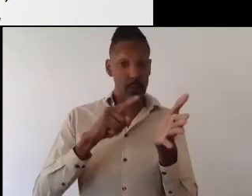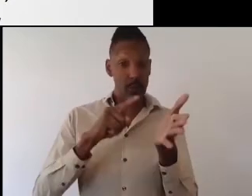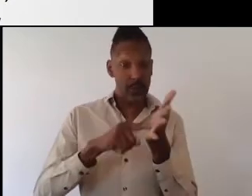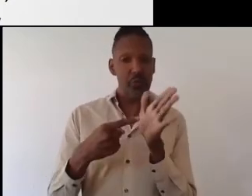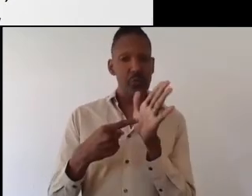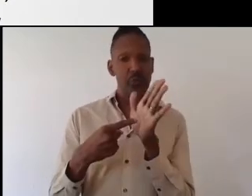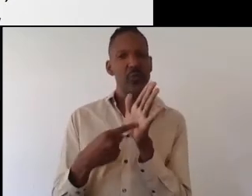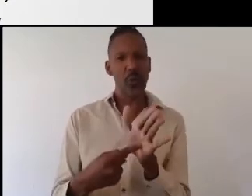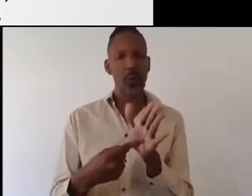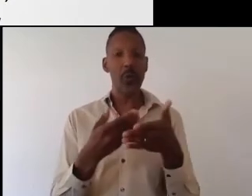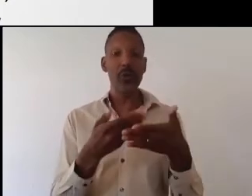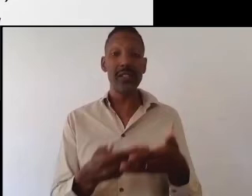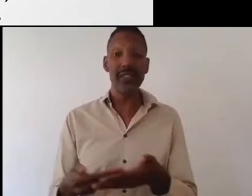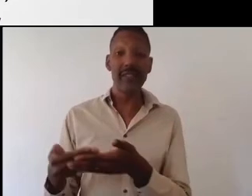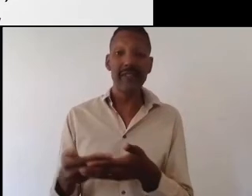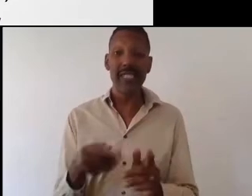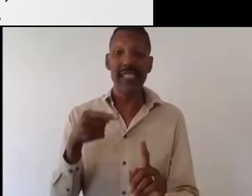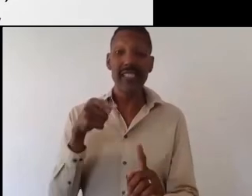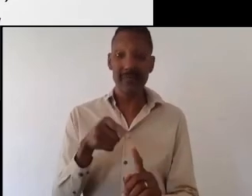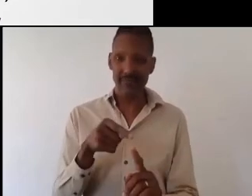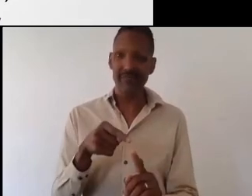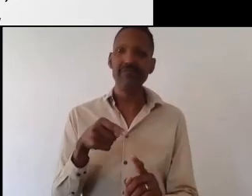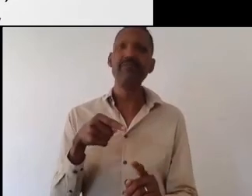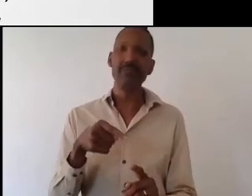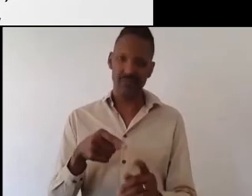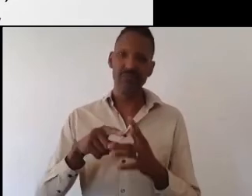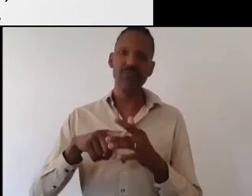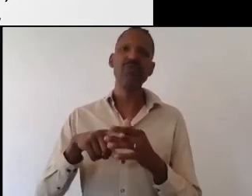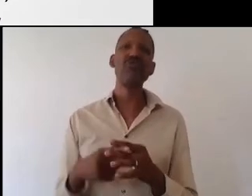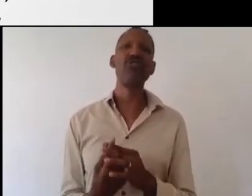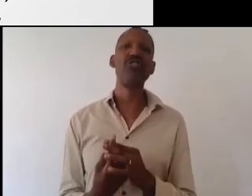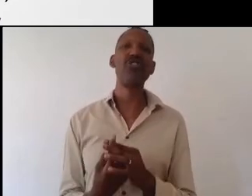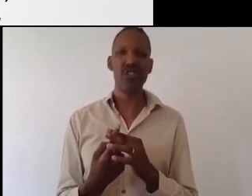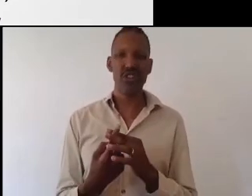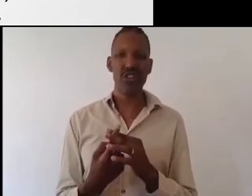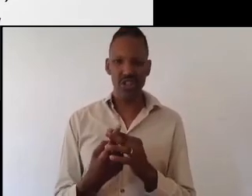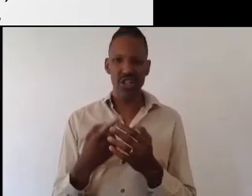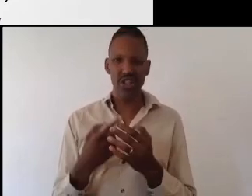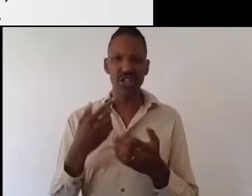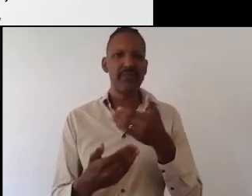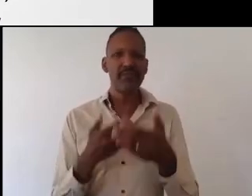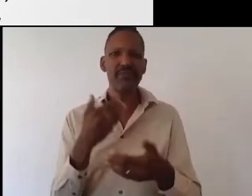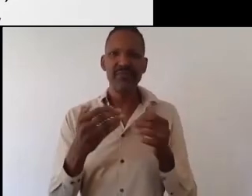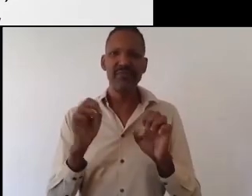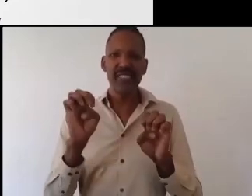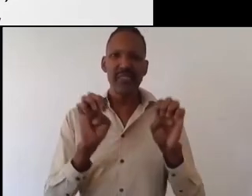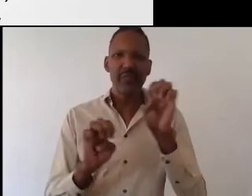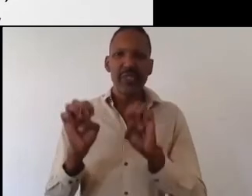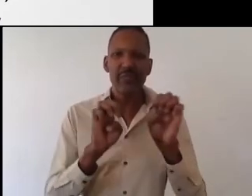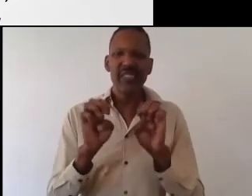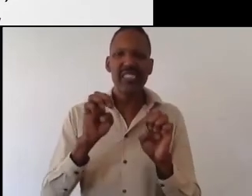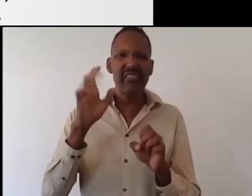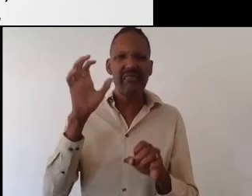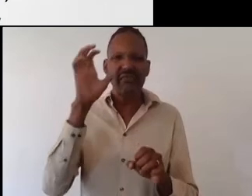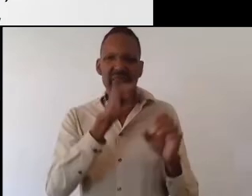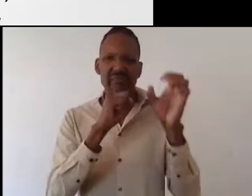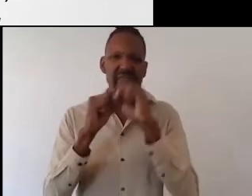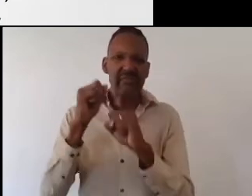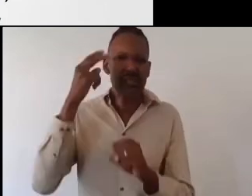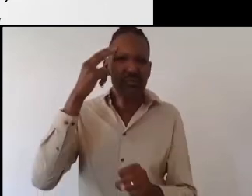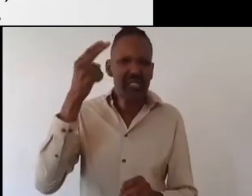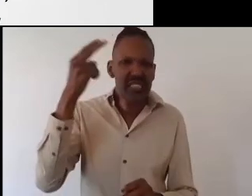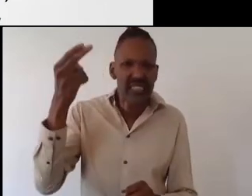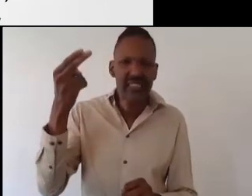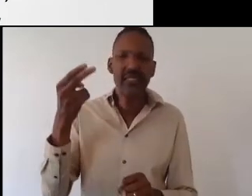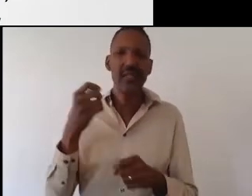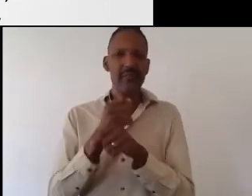infancy, young children start developing and testing hypotheses for how the world around them works. They understand probability